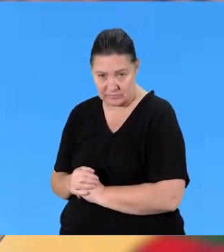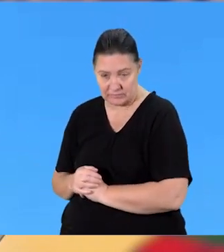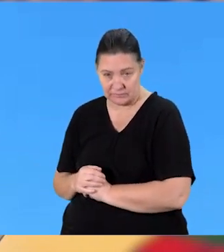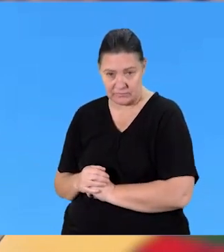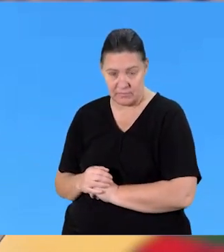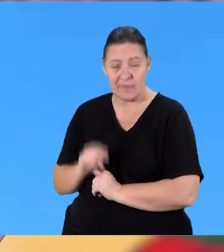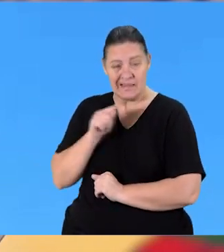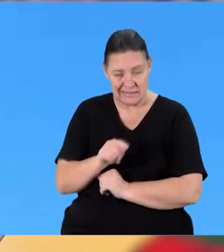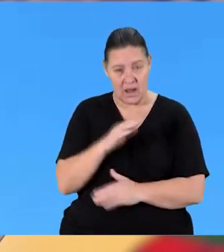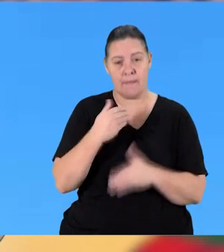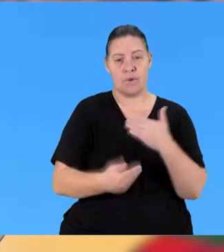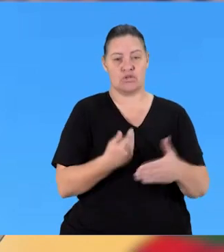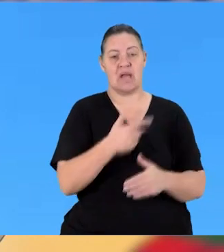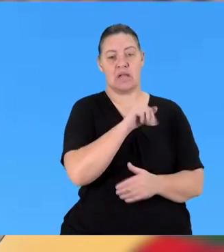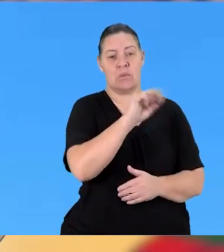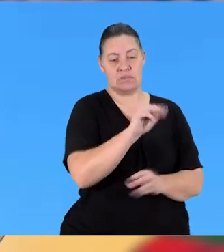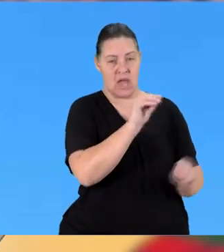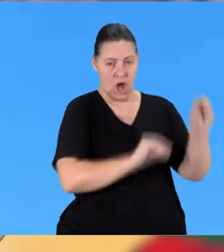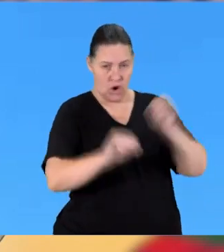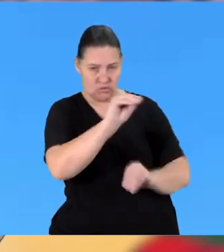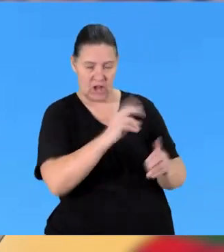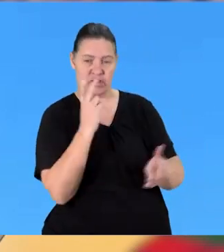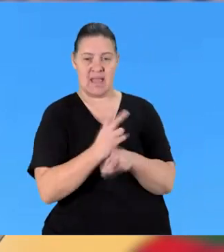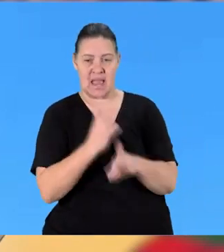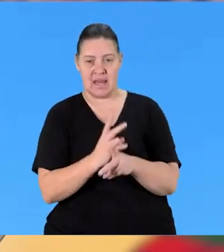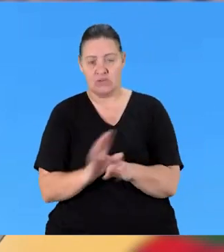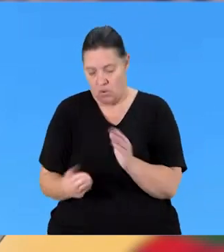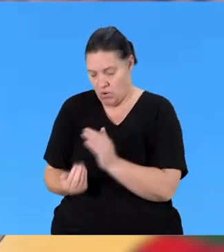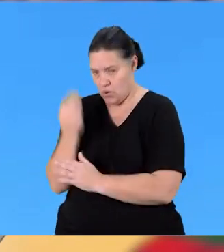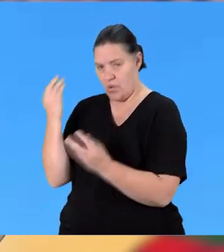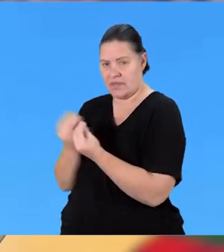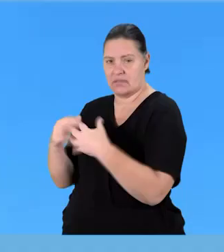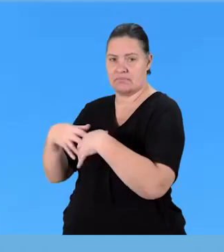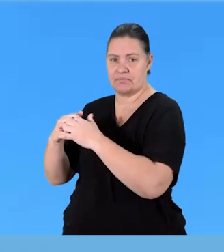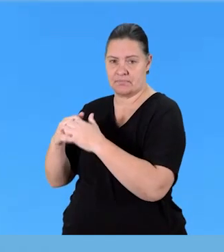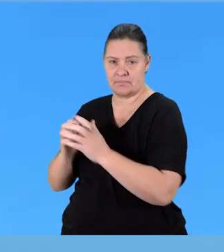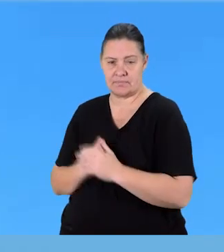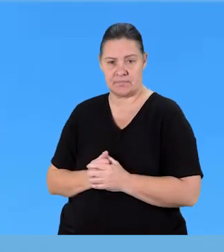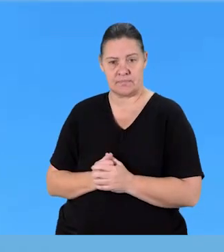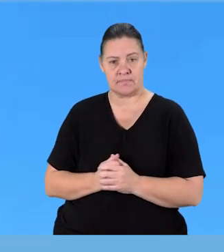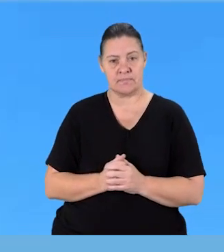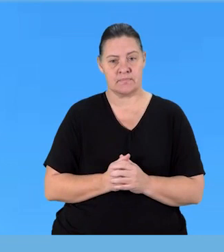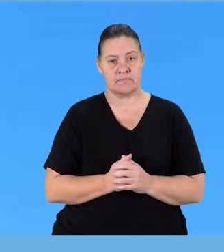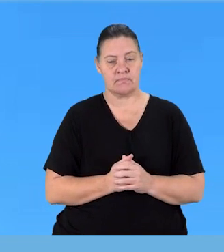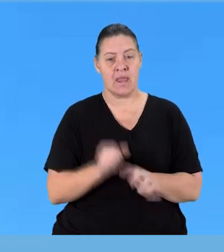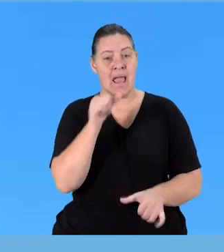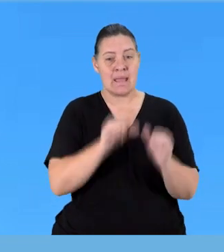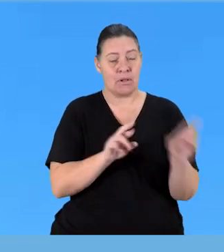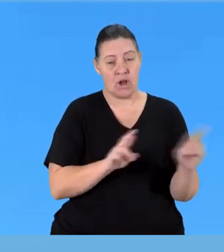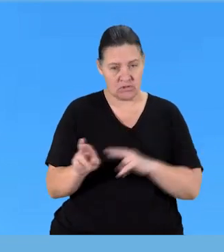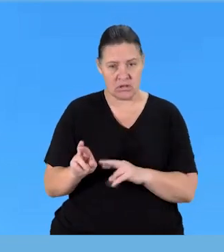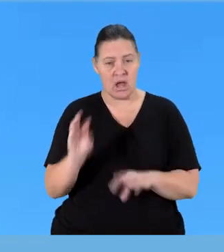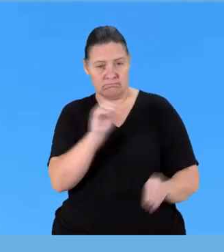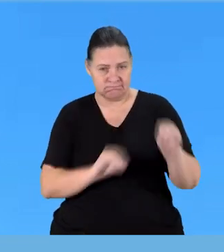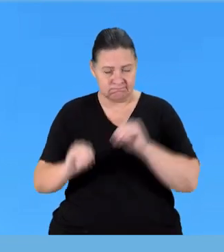reaction. So that is the process in which atoms are rearranged to produce new substances. The